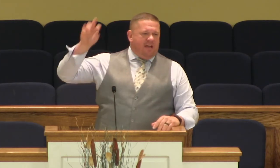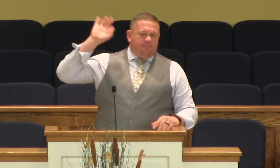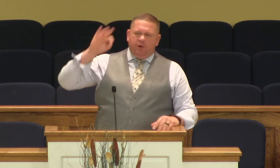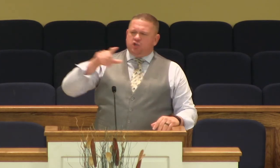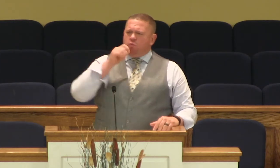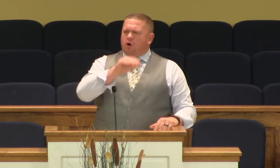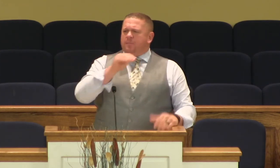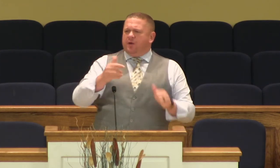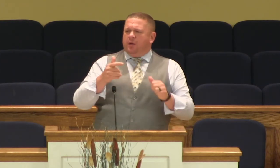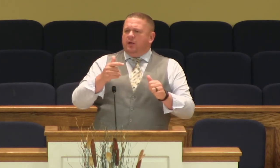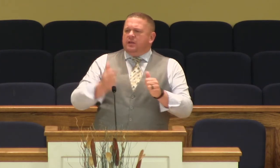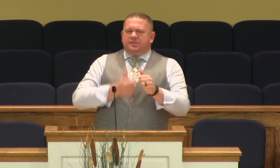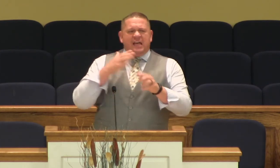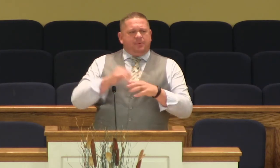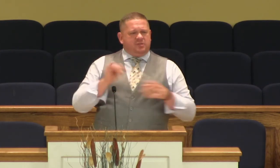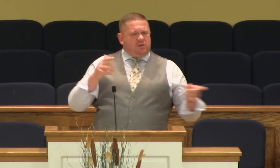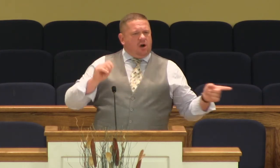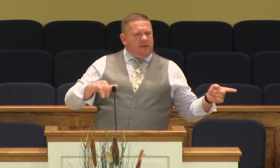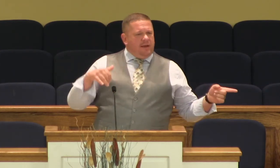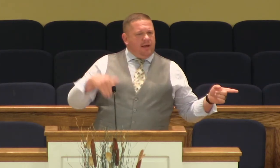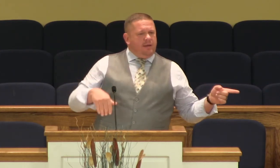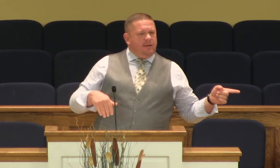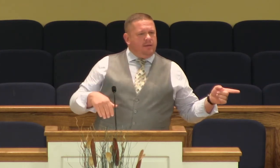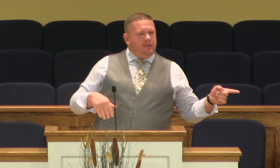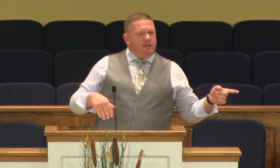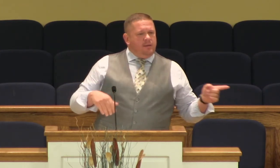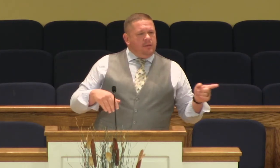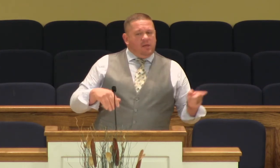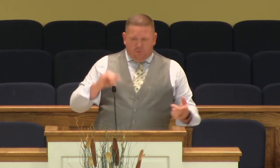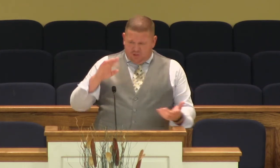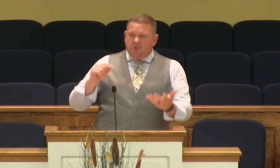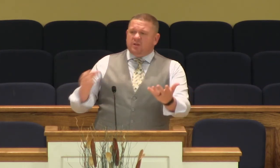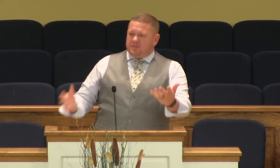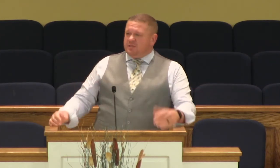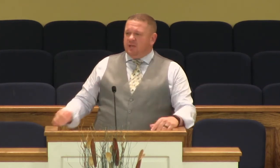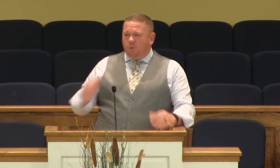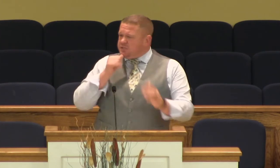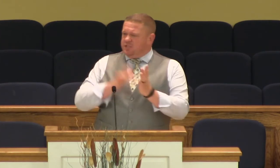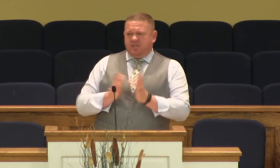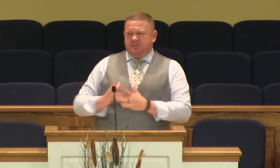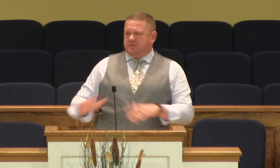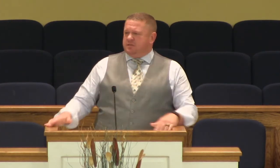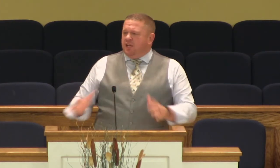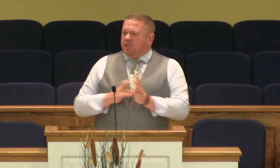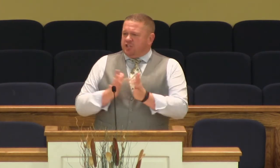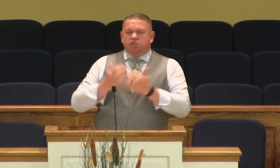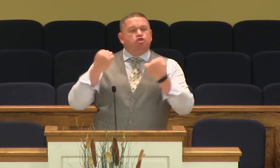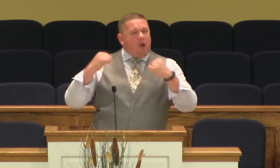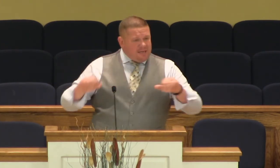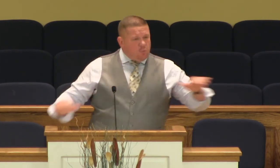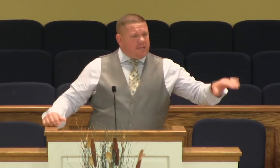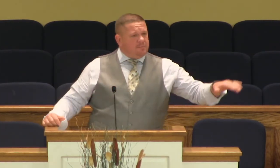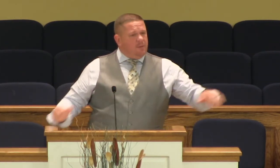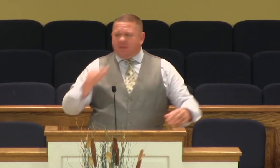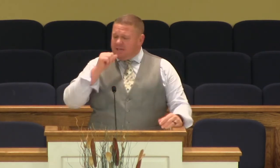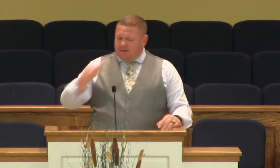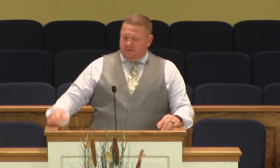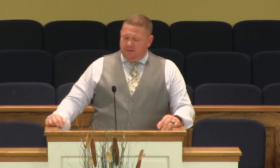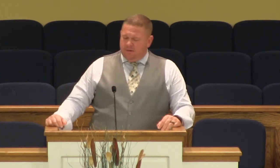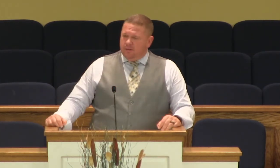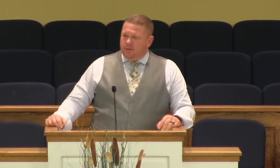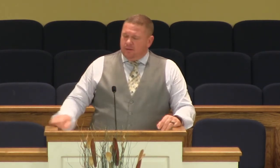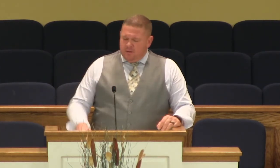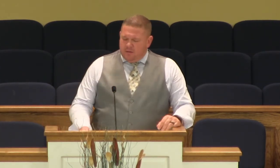as I travel and preach. Who woke up the disciples in the garden that night? It was Judas. It wasn't Jesus. Jesus tried to wake him up, but they